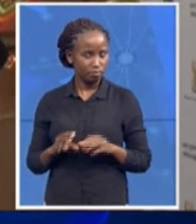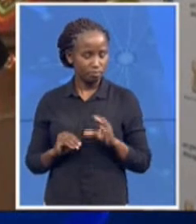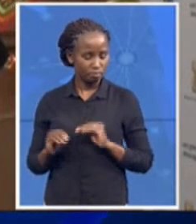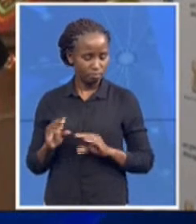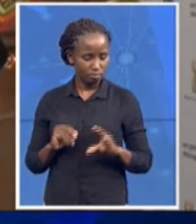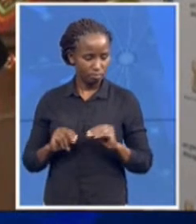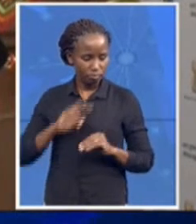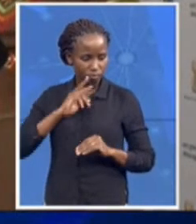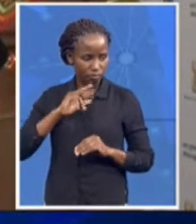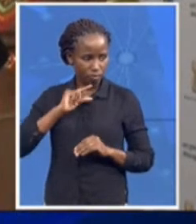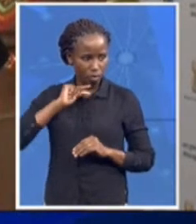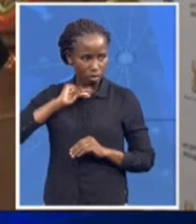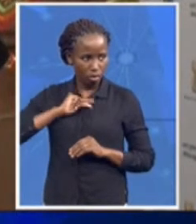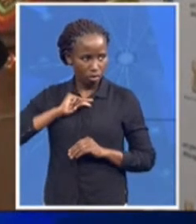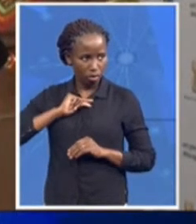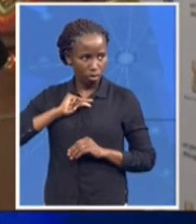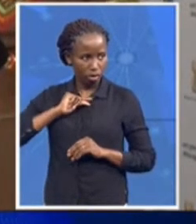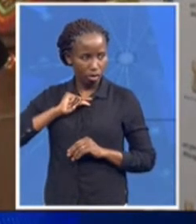council